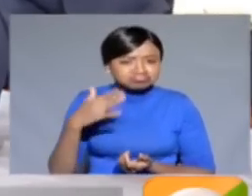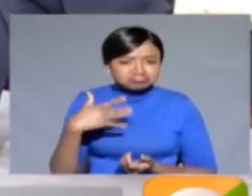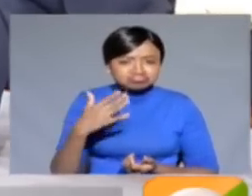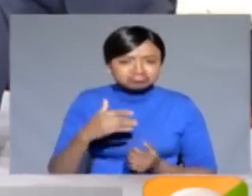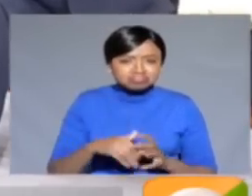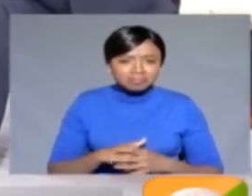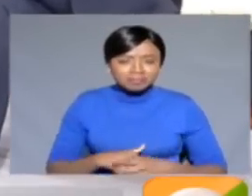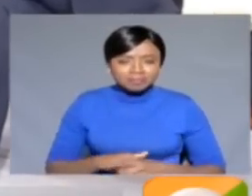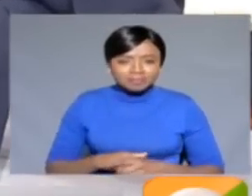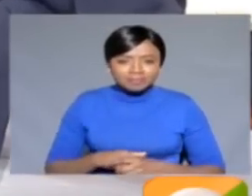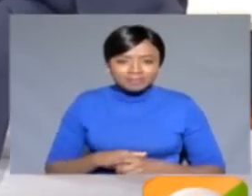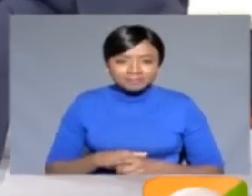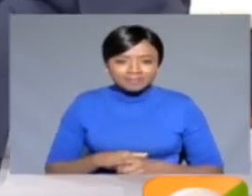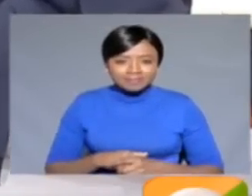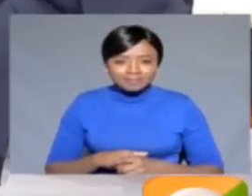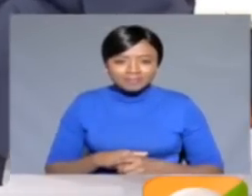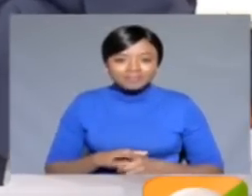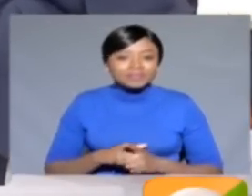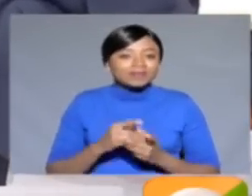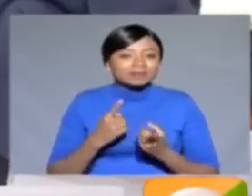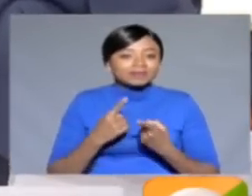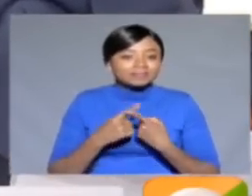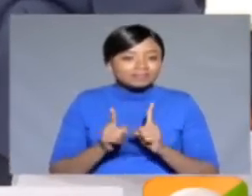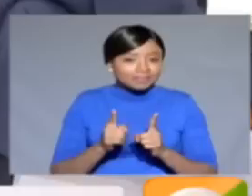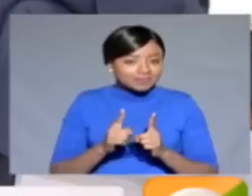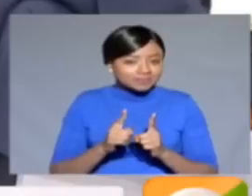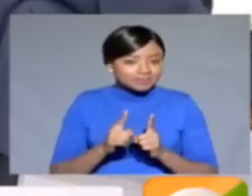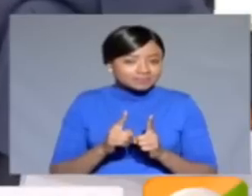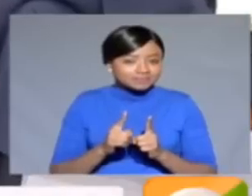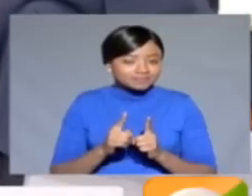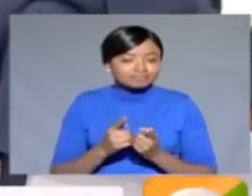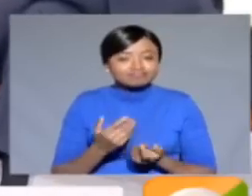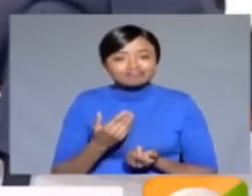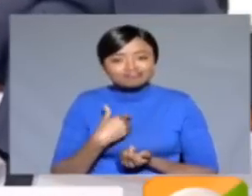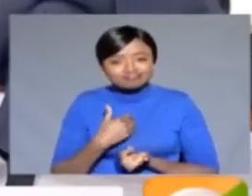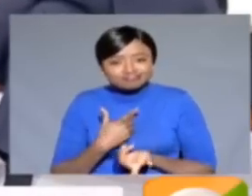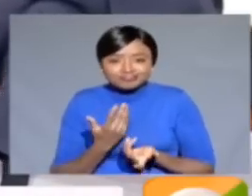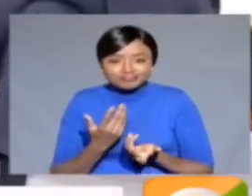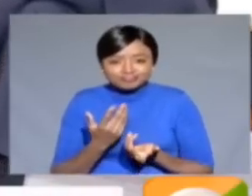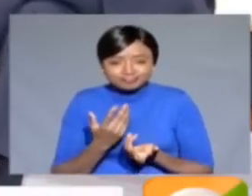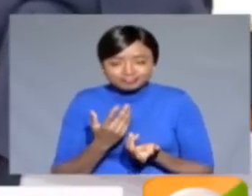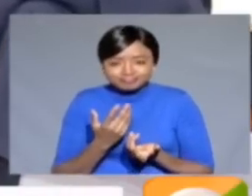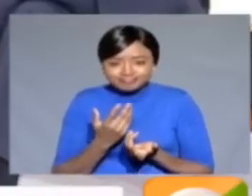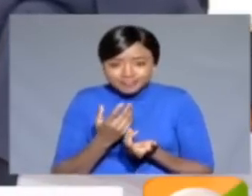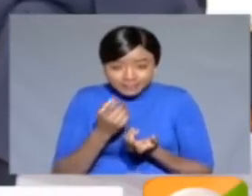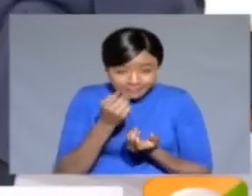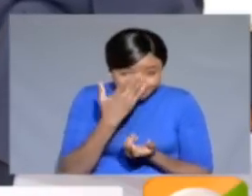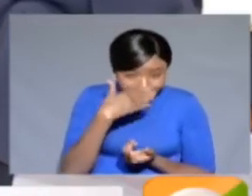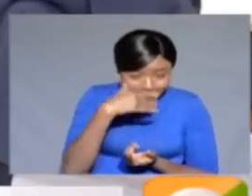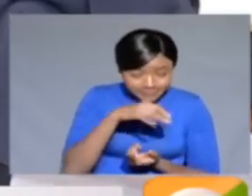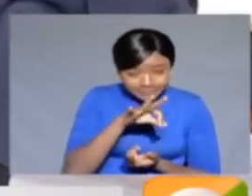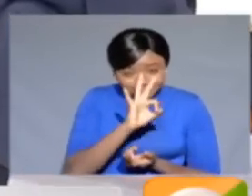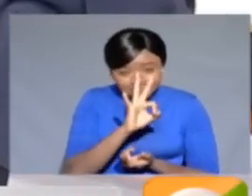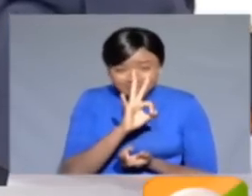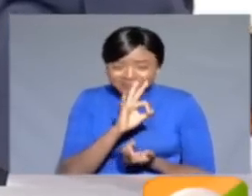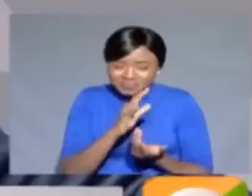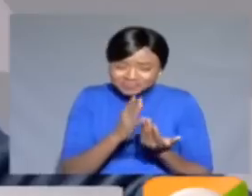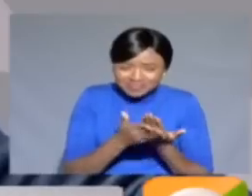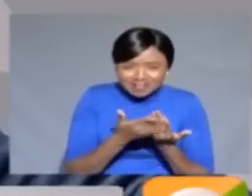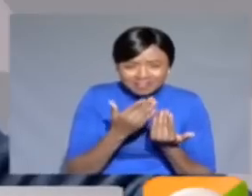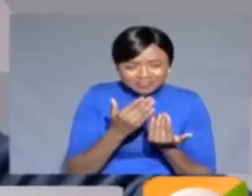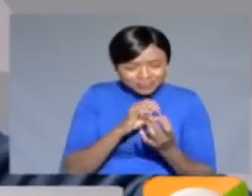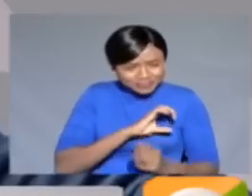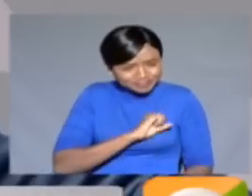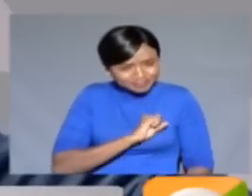dip. Yeah. Whereas I didn't have a chance to go through the huge dip. You know, three times a day, the chemotherapy is in there, and you just have to kind of brace yourself. And